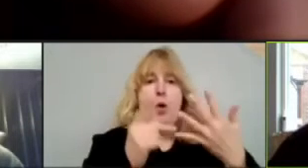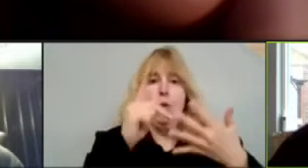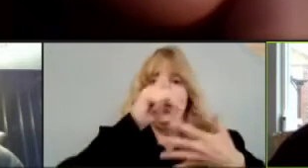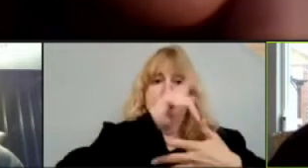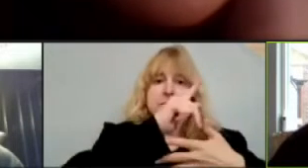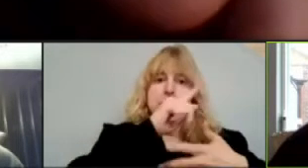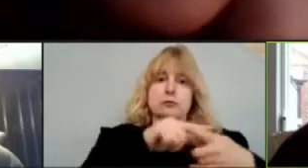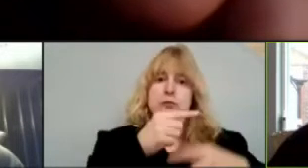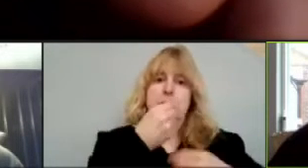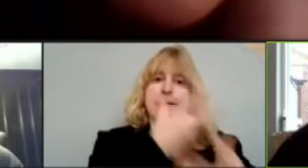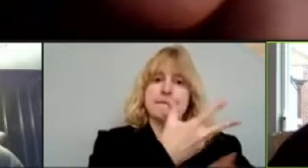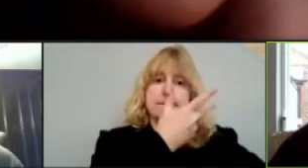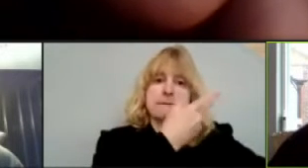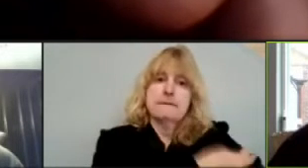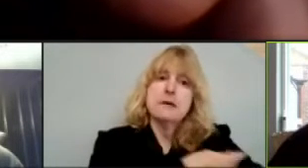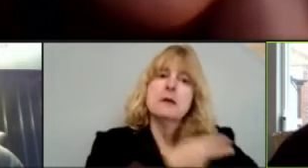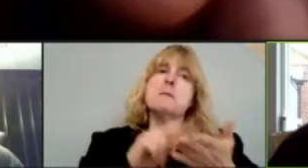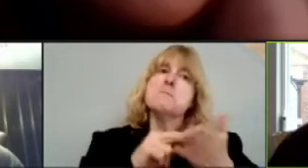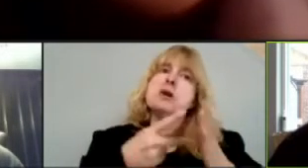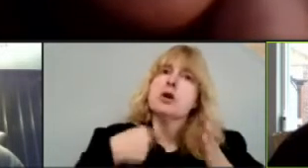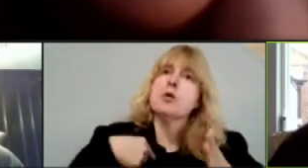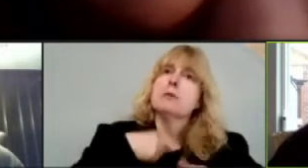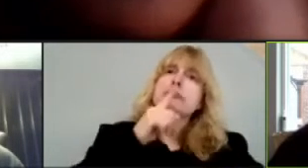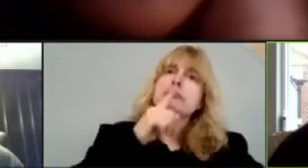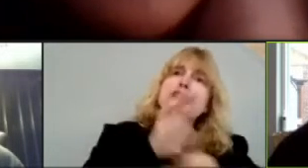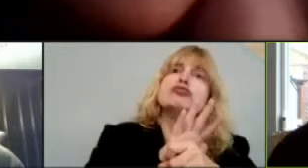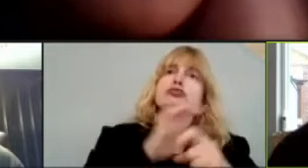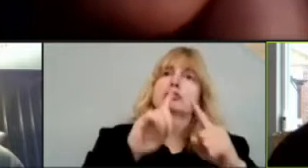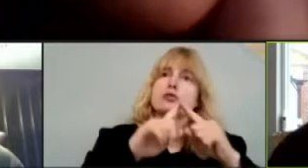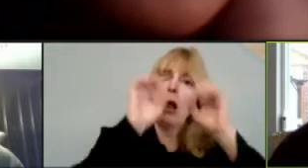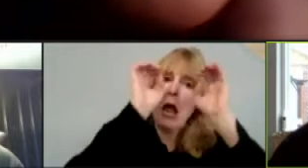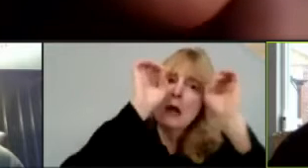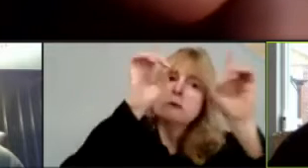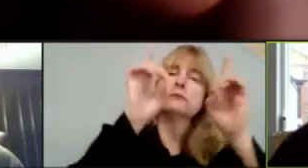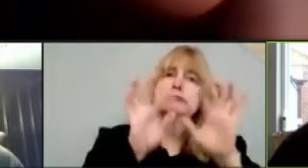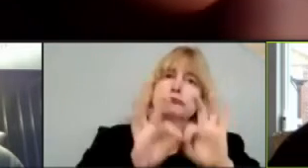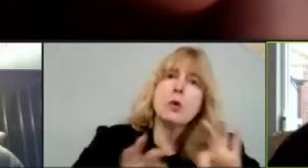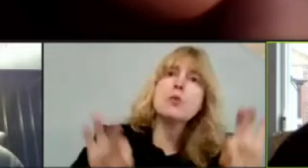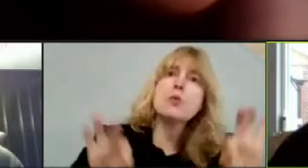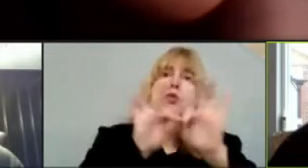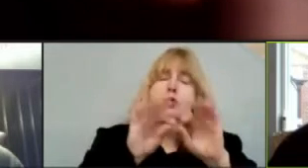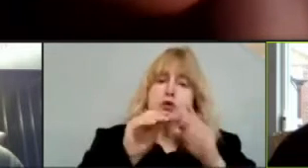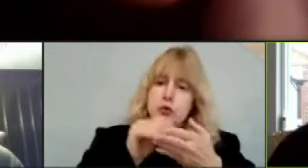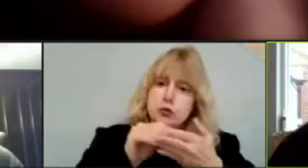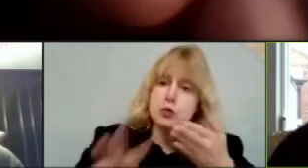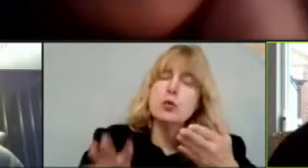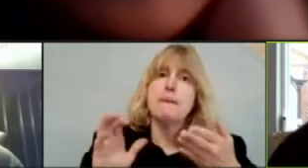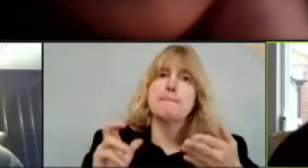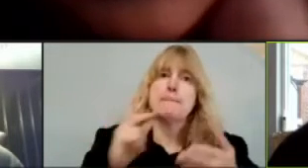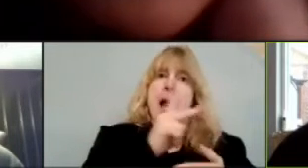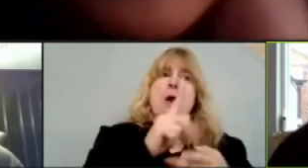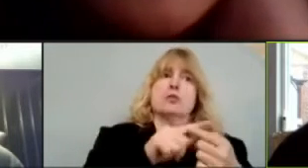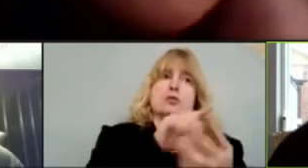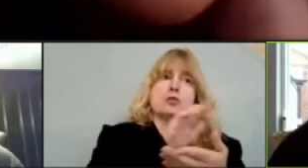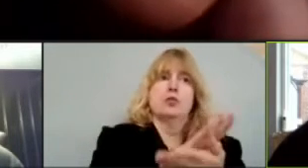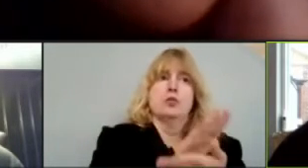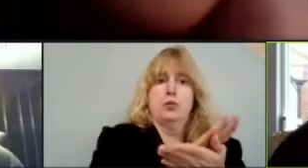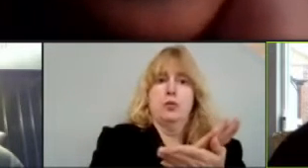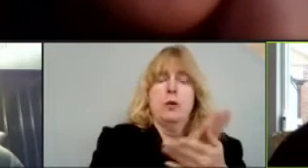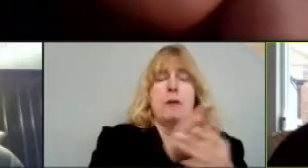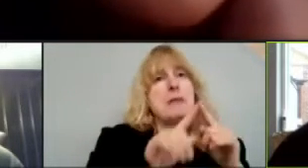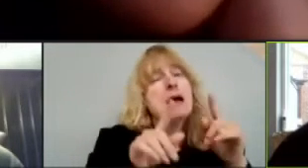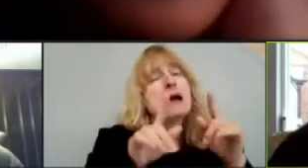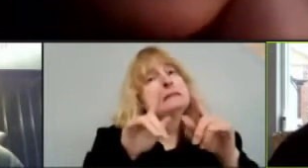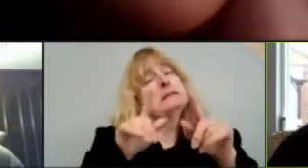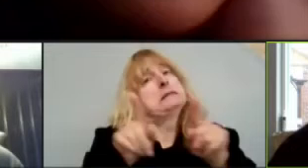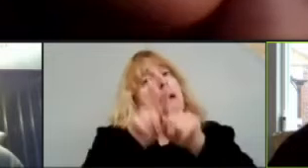commitment to returning our students to educational environments that best meet their needs while not sacrificing safety. So we're